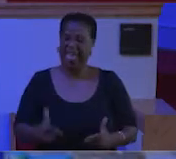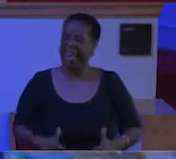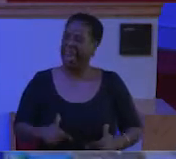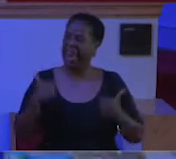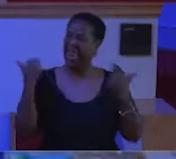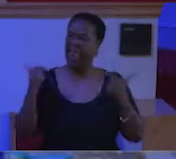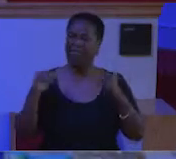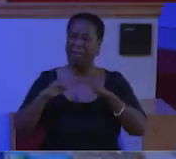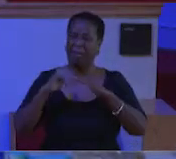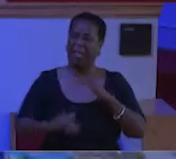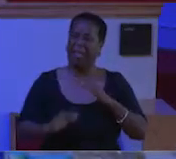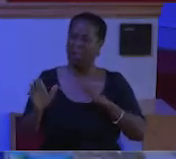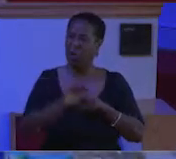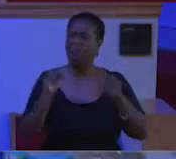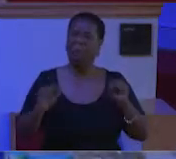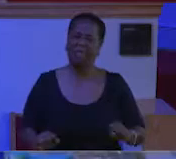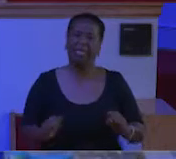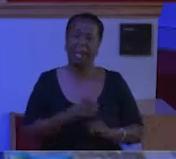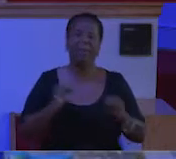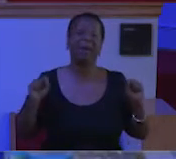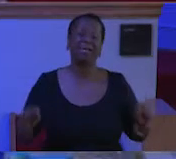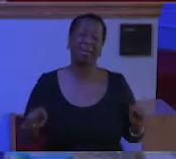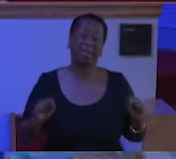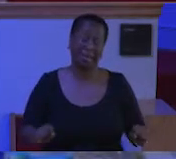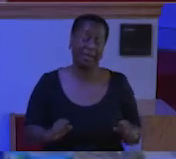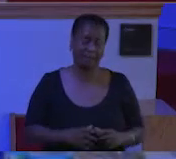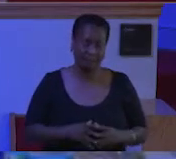your potential and possibility.